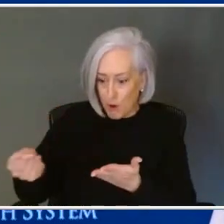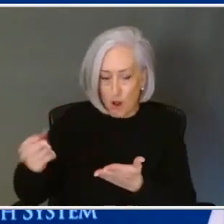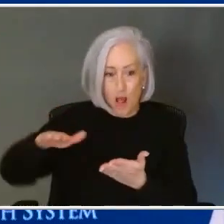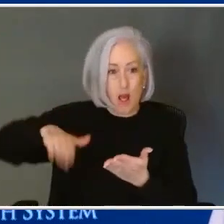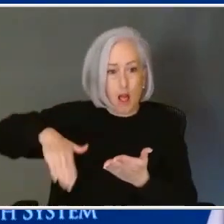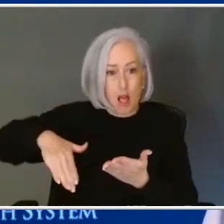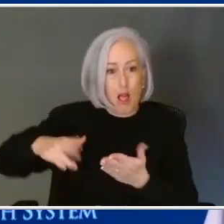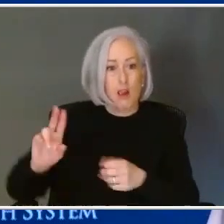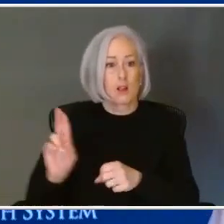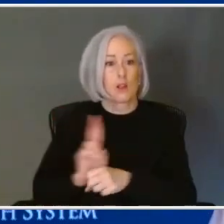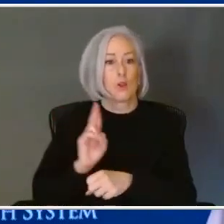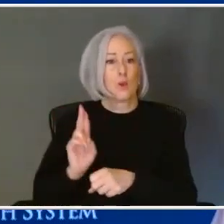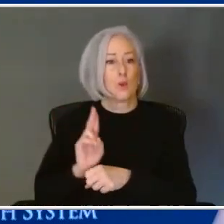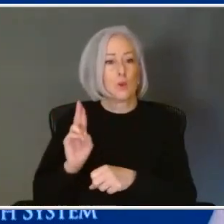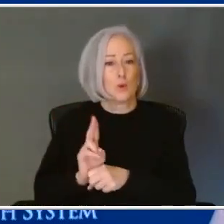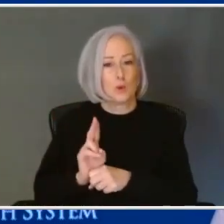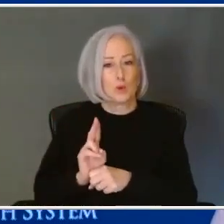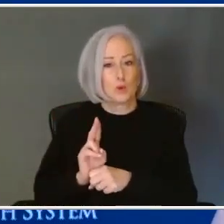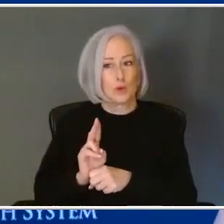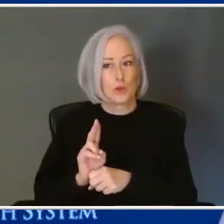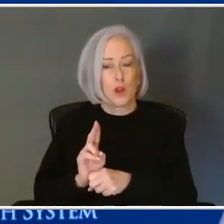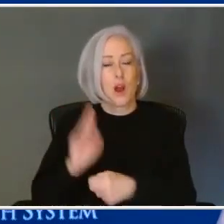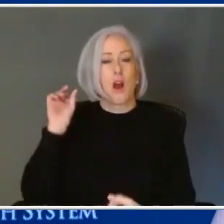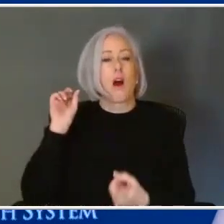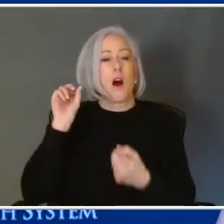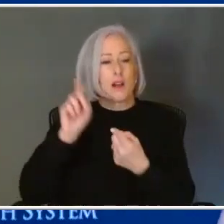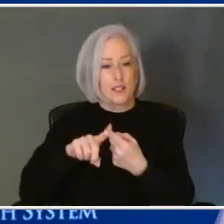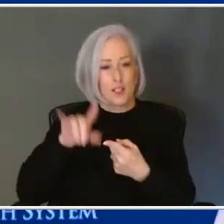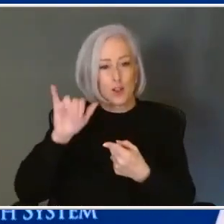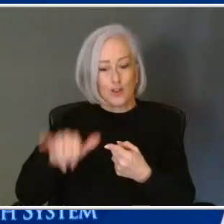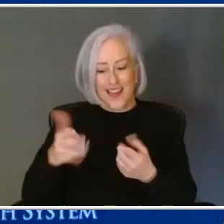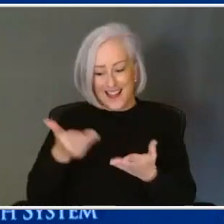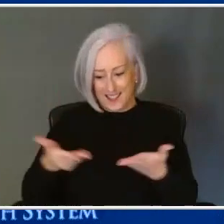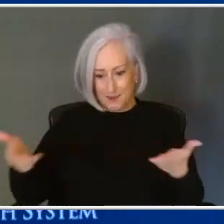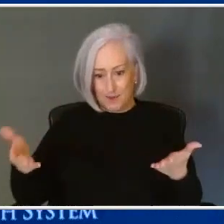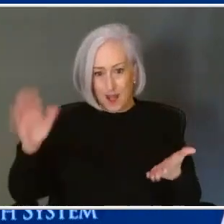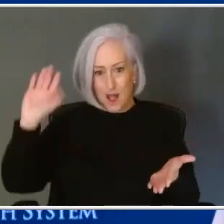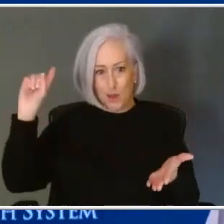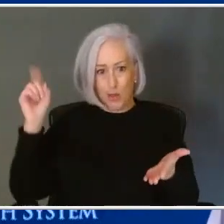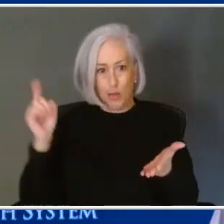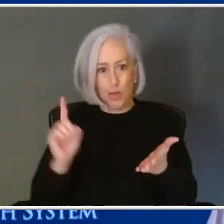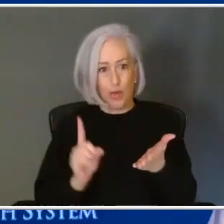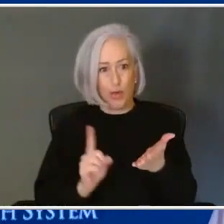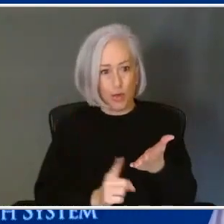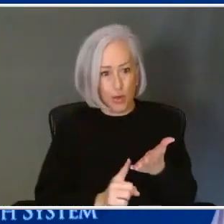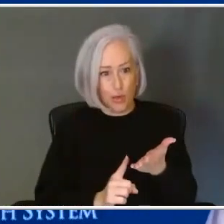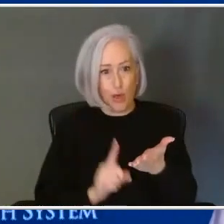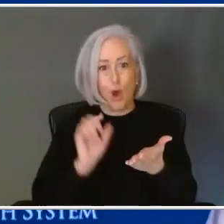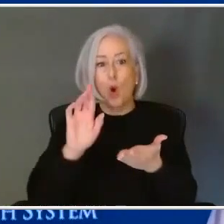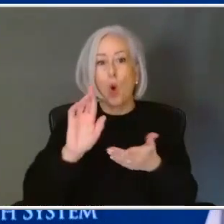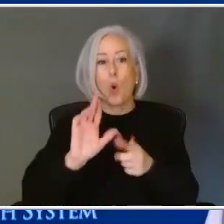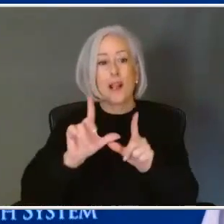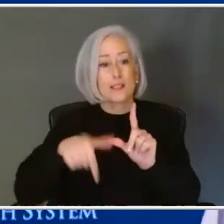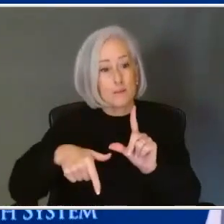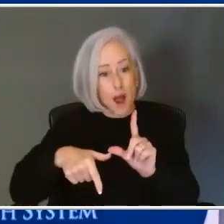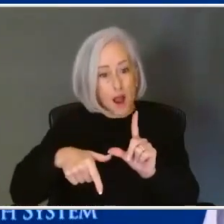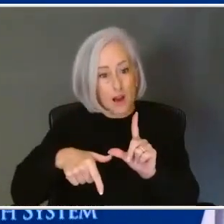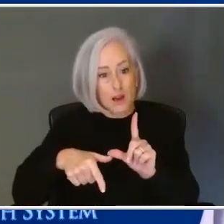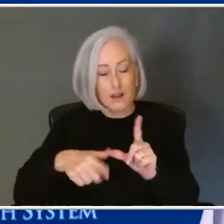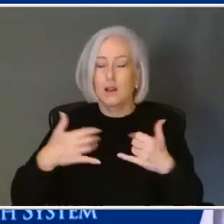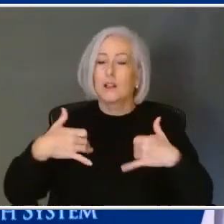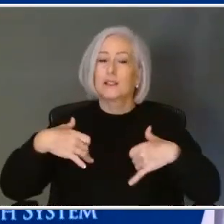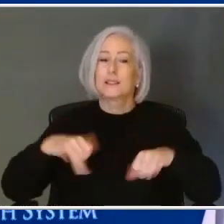up. So really until that supply dwindles or expires, there still will be plenty of